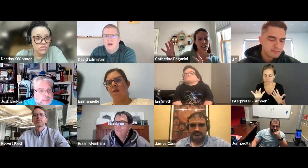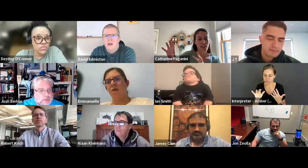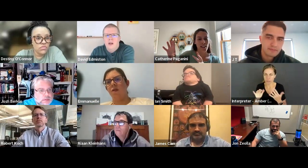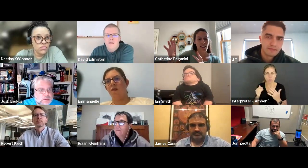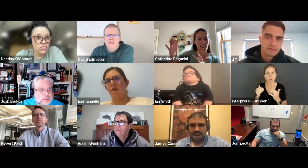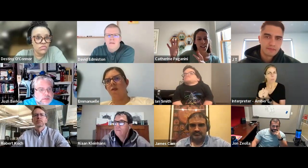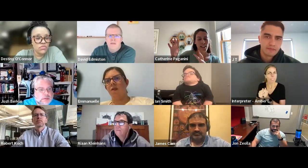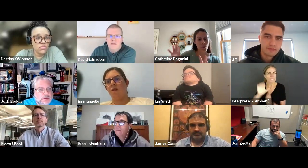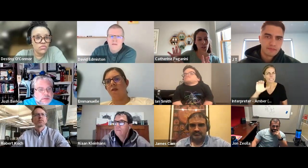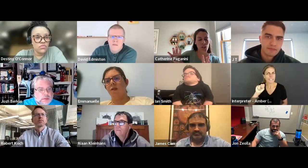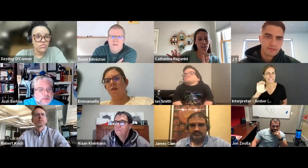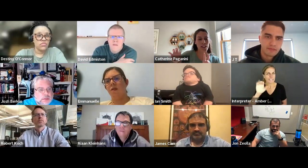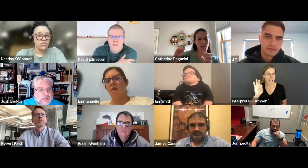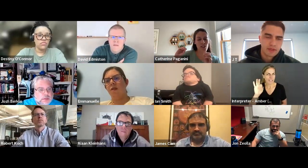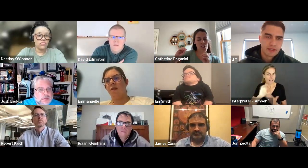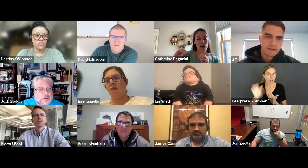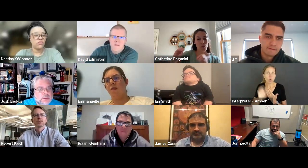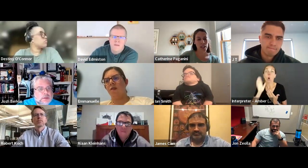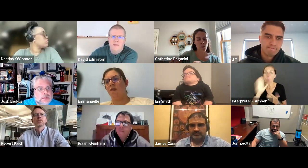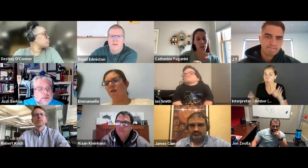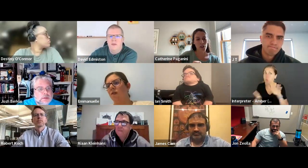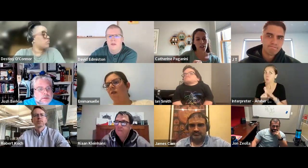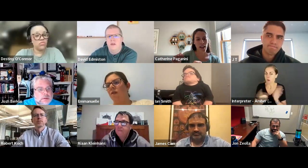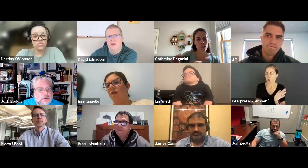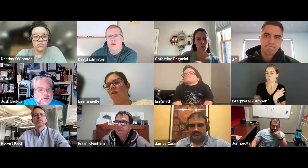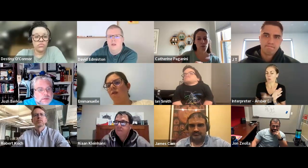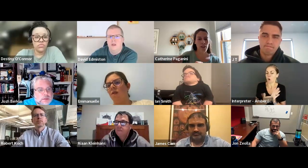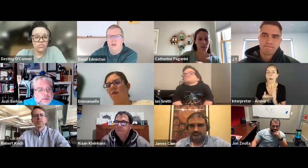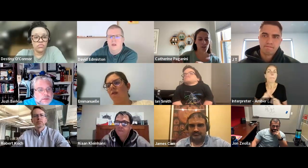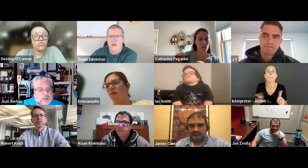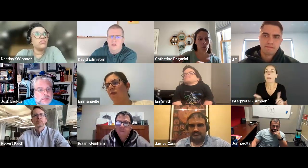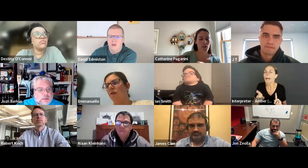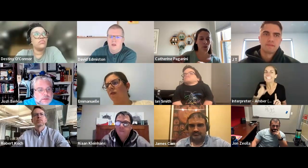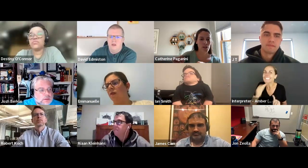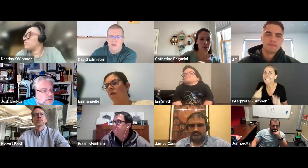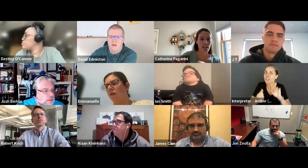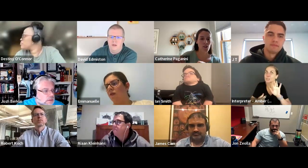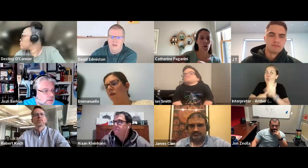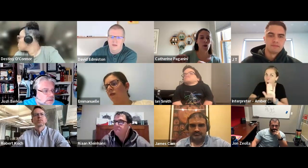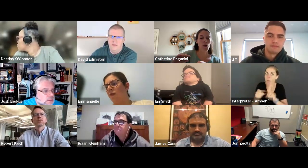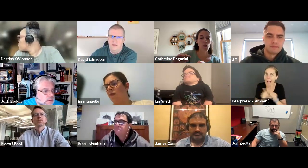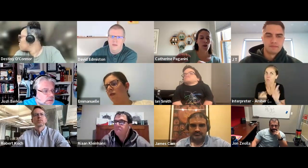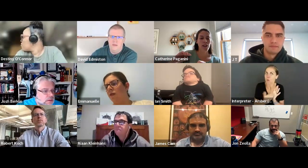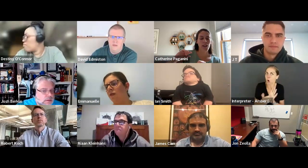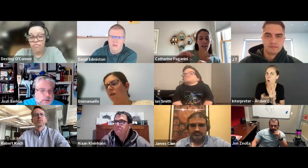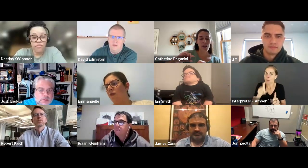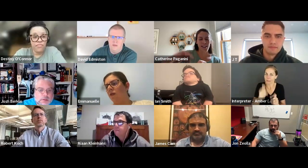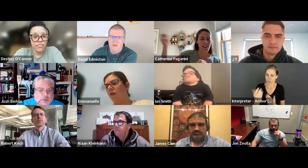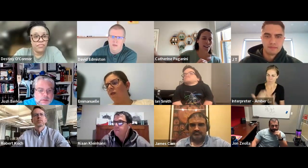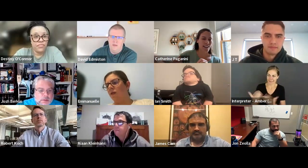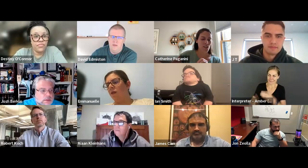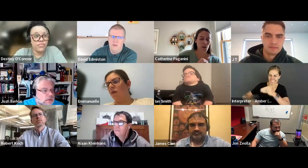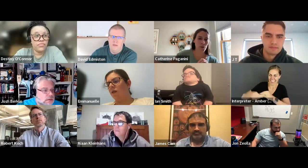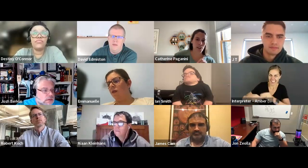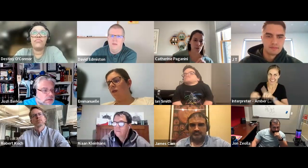calendar, it is recurring, it does not make it recurring, you have to do it manually. So I just wanted to mention that. So